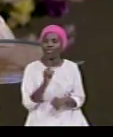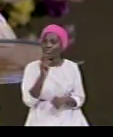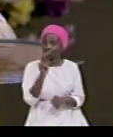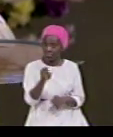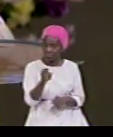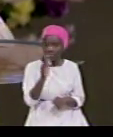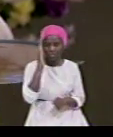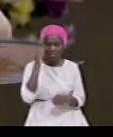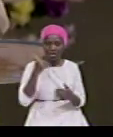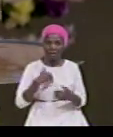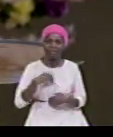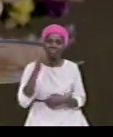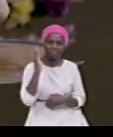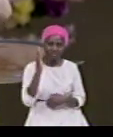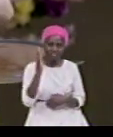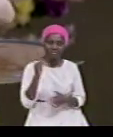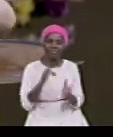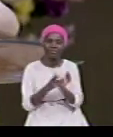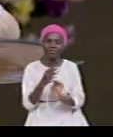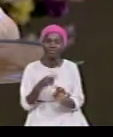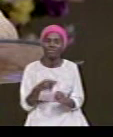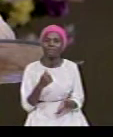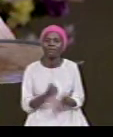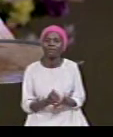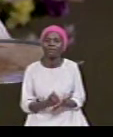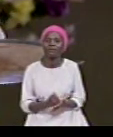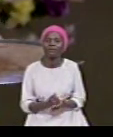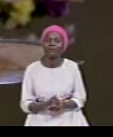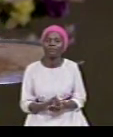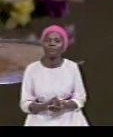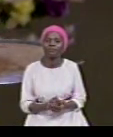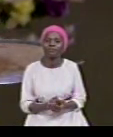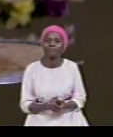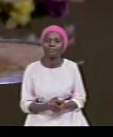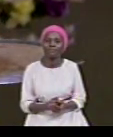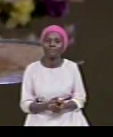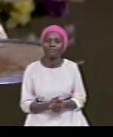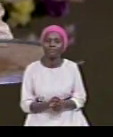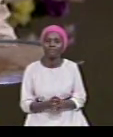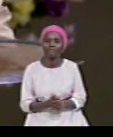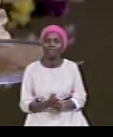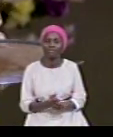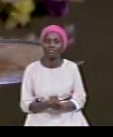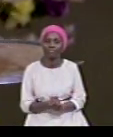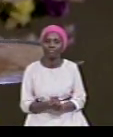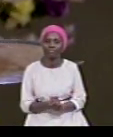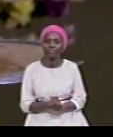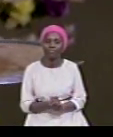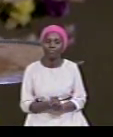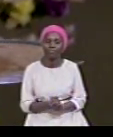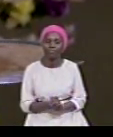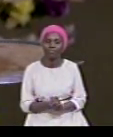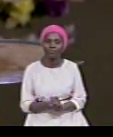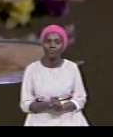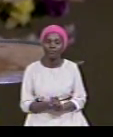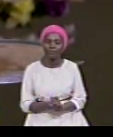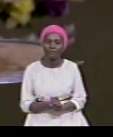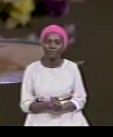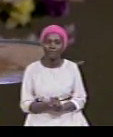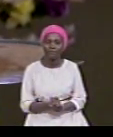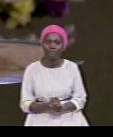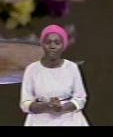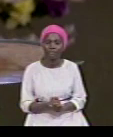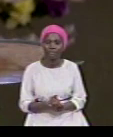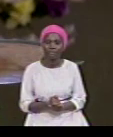testimony. So please, our counselors, do that very quickly. Let's be sure that you have